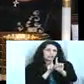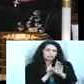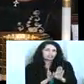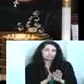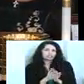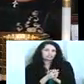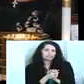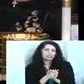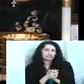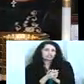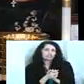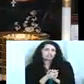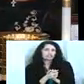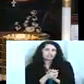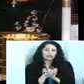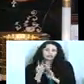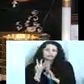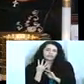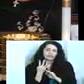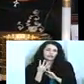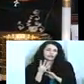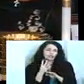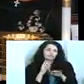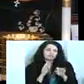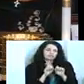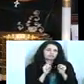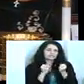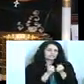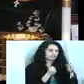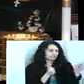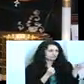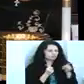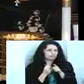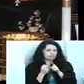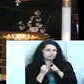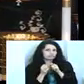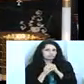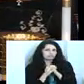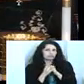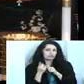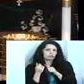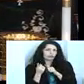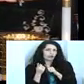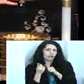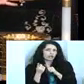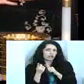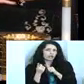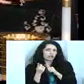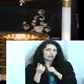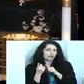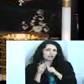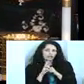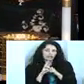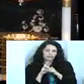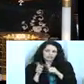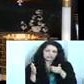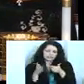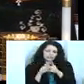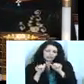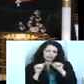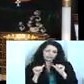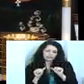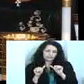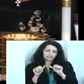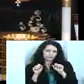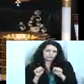at four stations along this area. There's one station at the small altar on the side where you